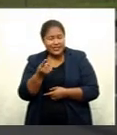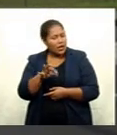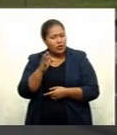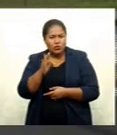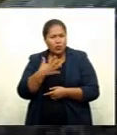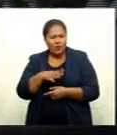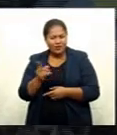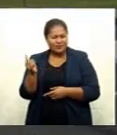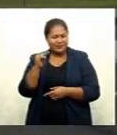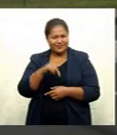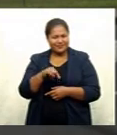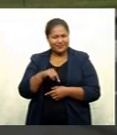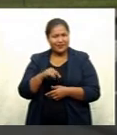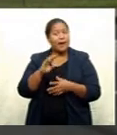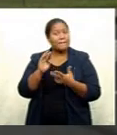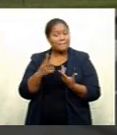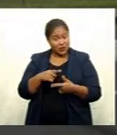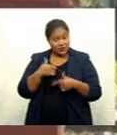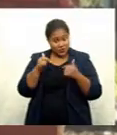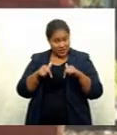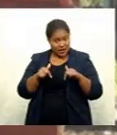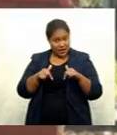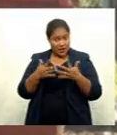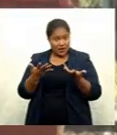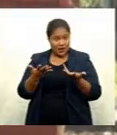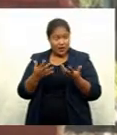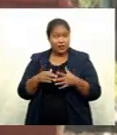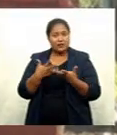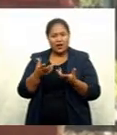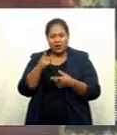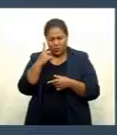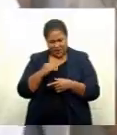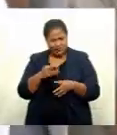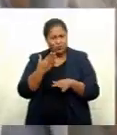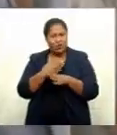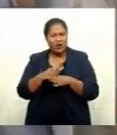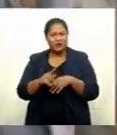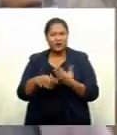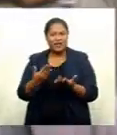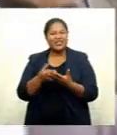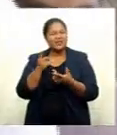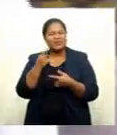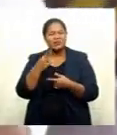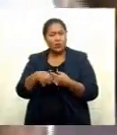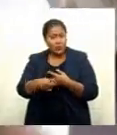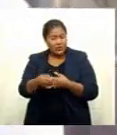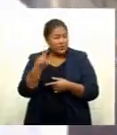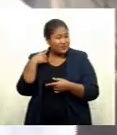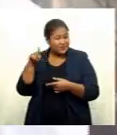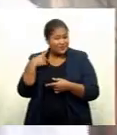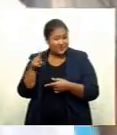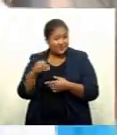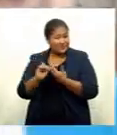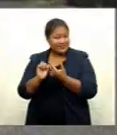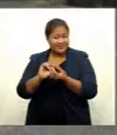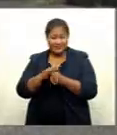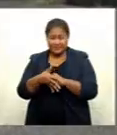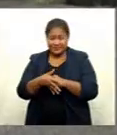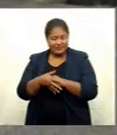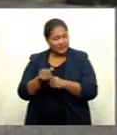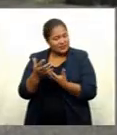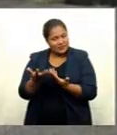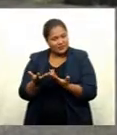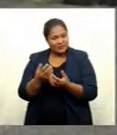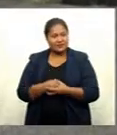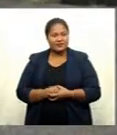here, but whilst we're here, all is not lost if we continue to take all the measures that has been advised.